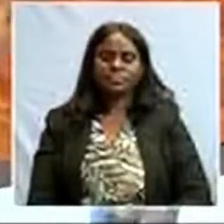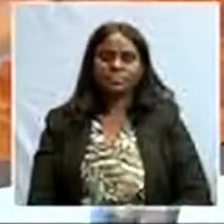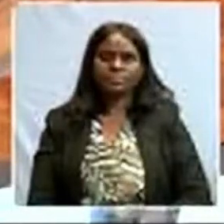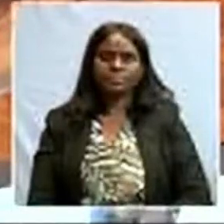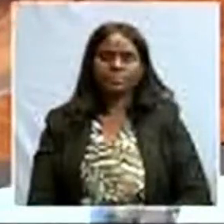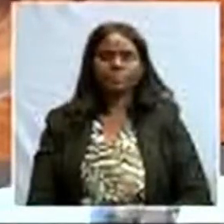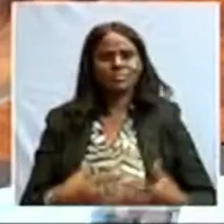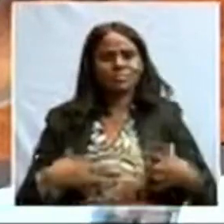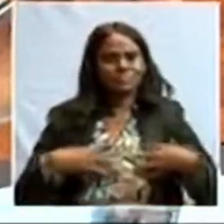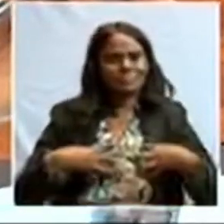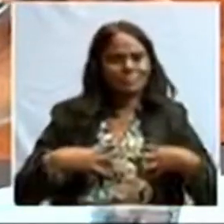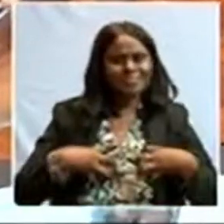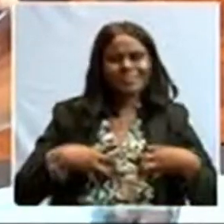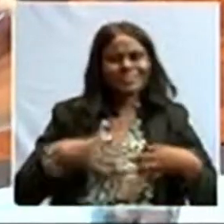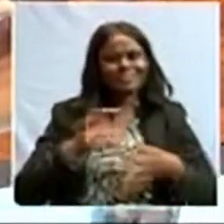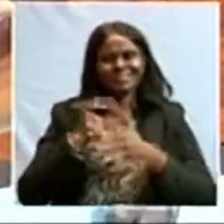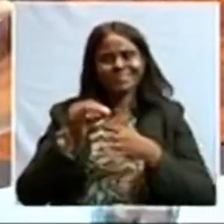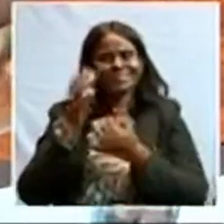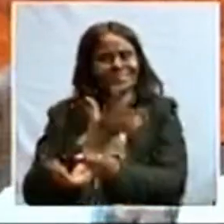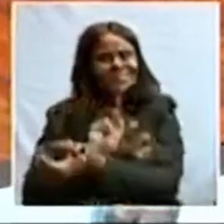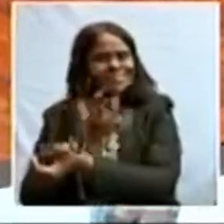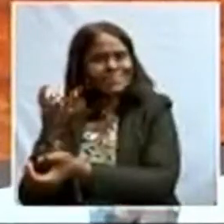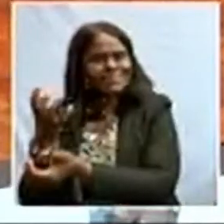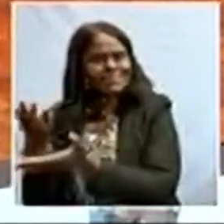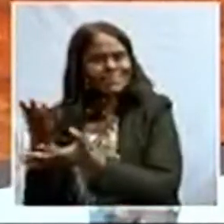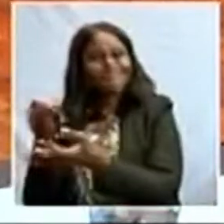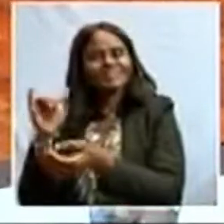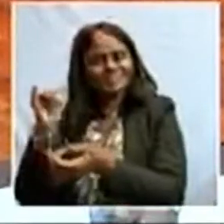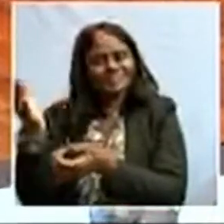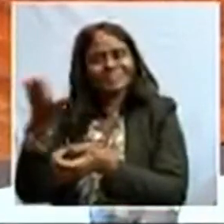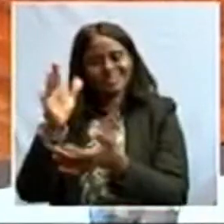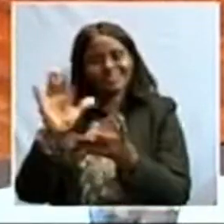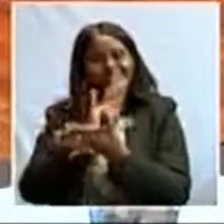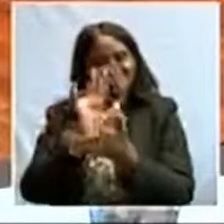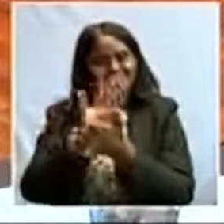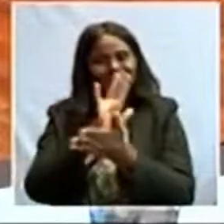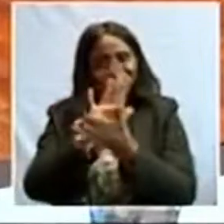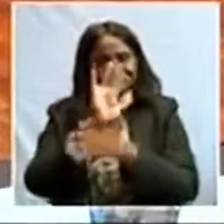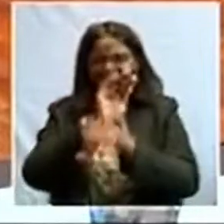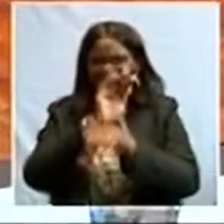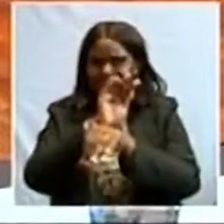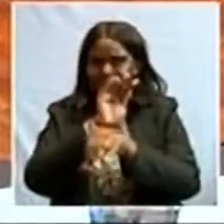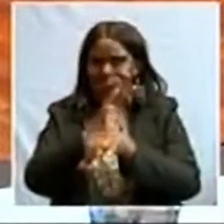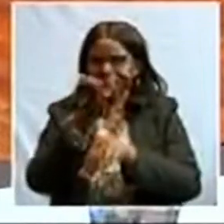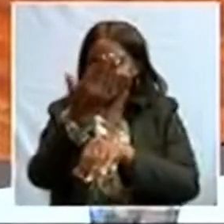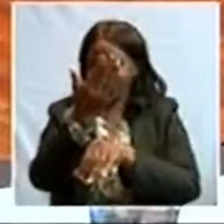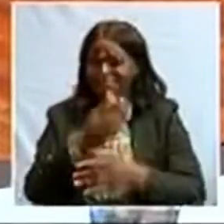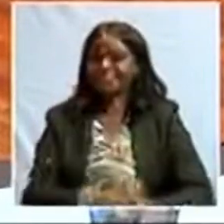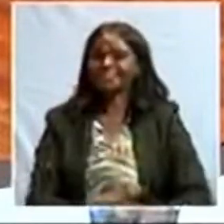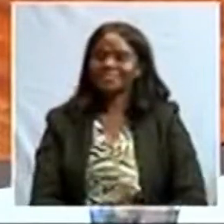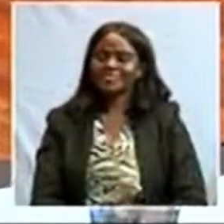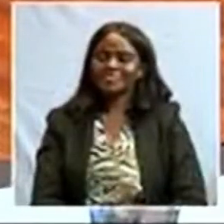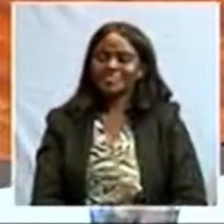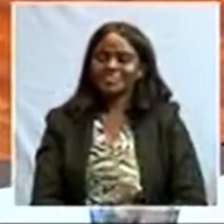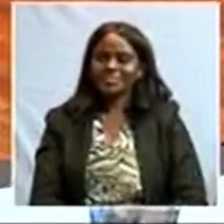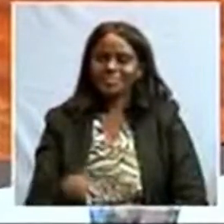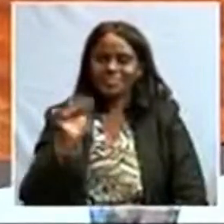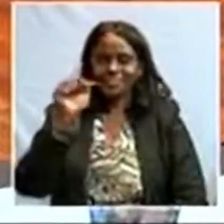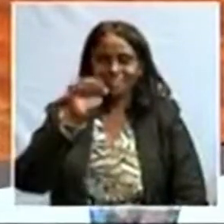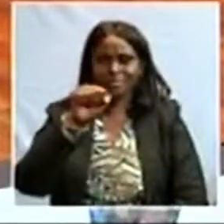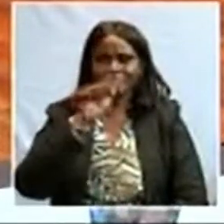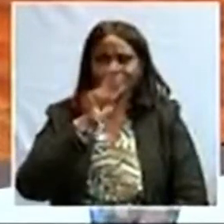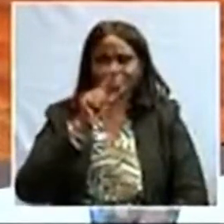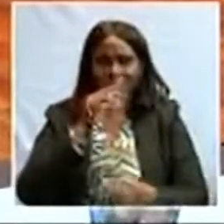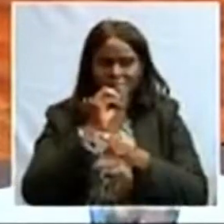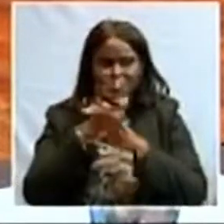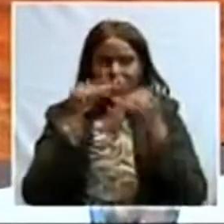Is it from livestock? The other devolved. Yes, sir. Just a quick comment. Yes, as